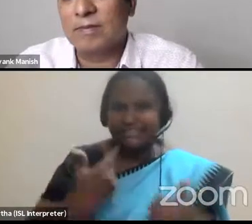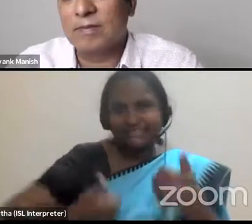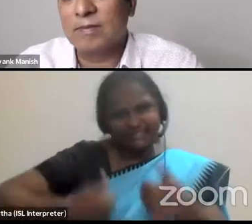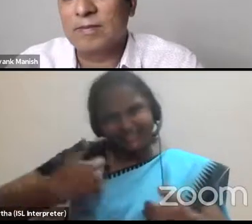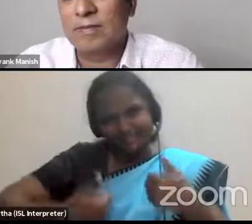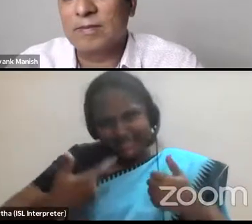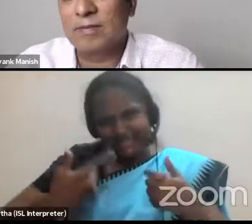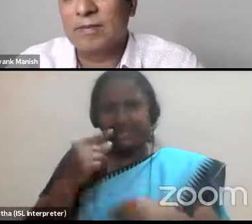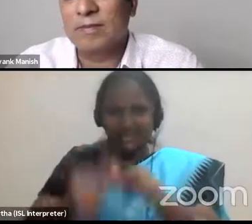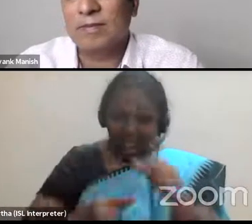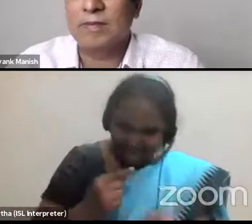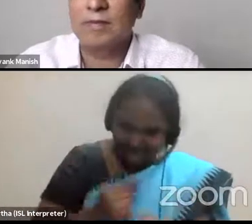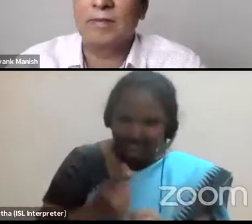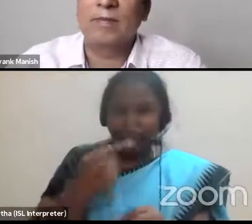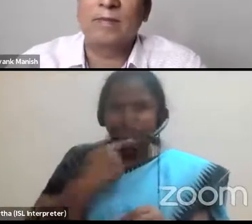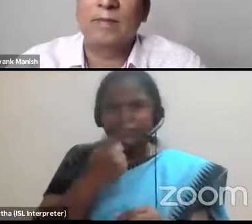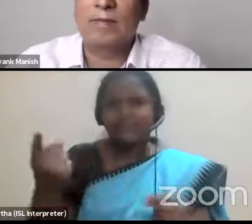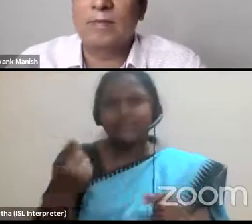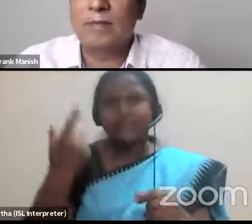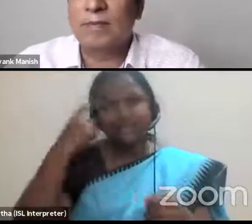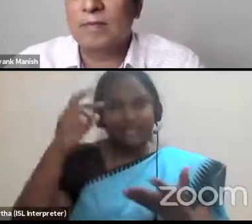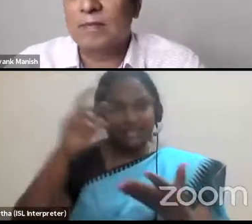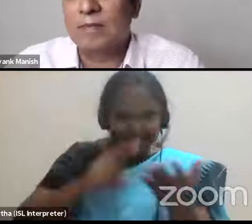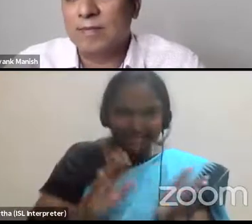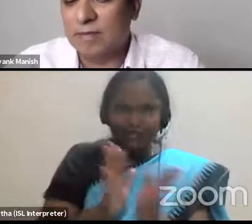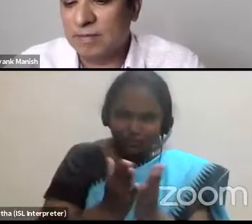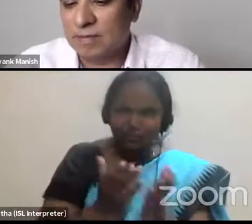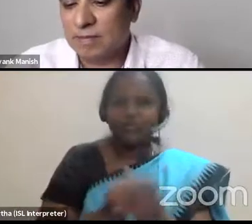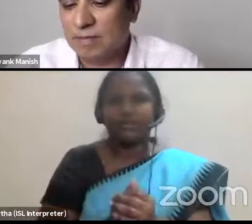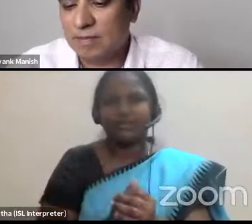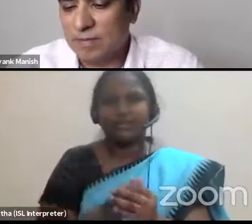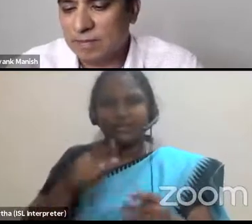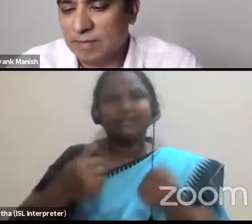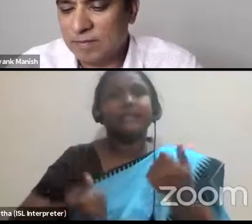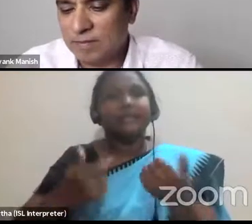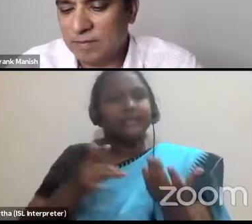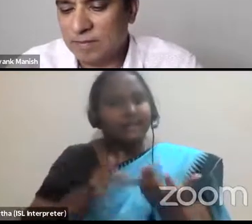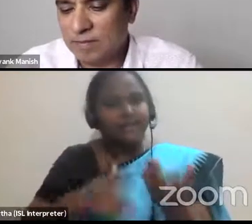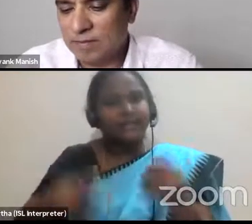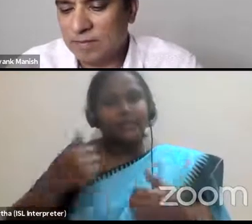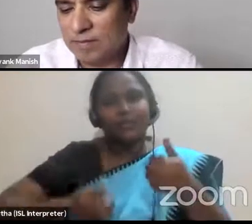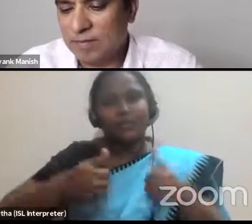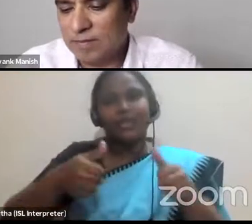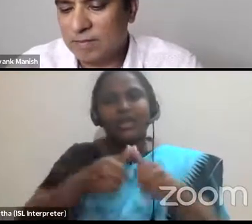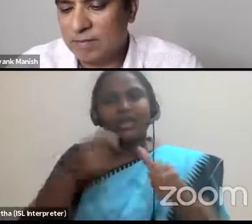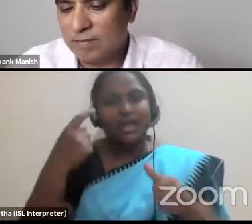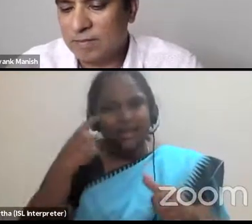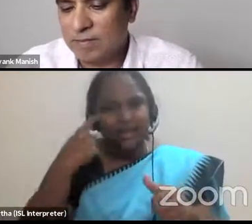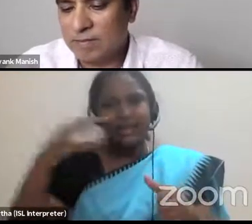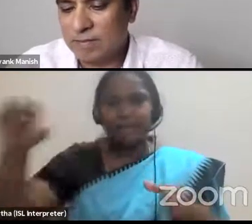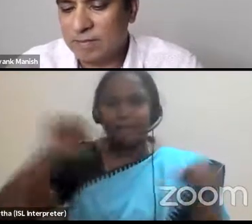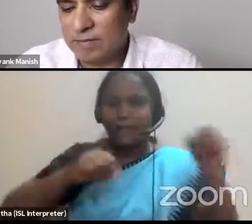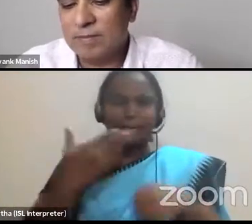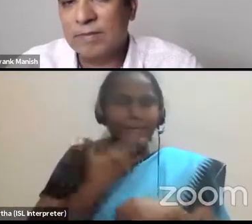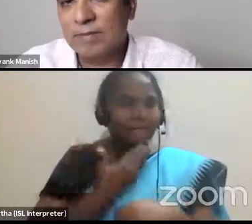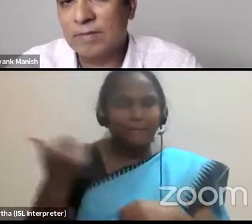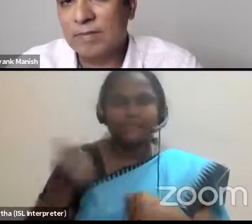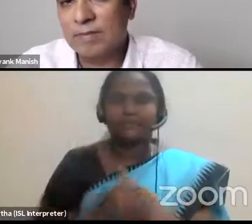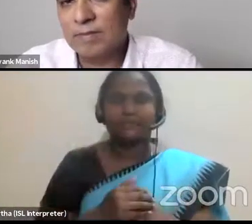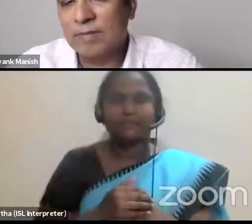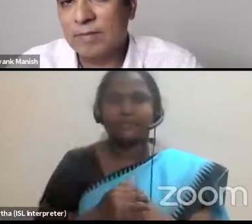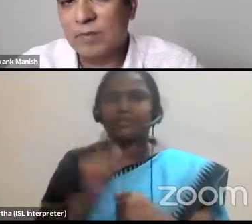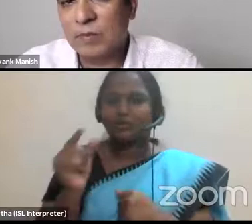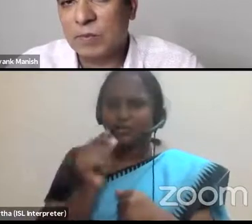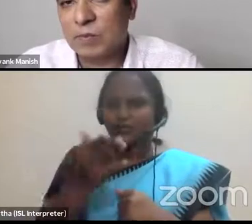and games where people say that is a leaderboard, which of the technology can, which AI can bring the best